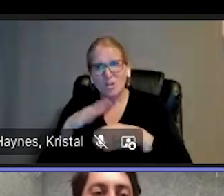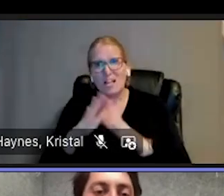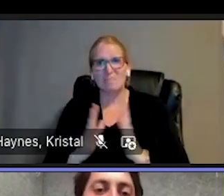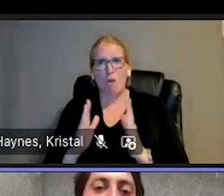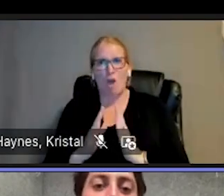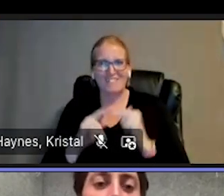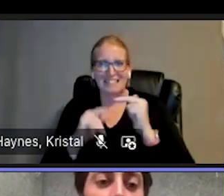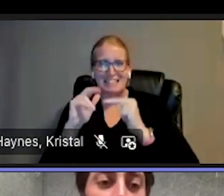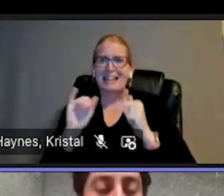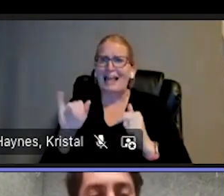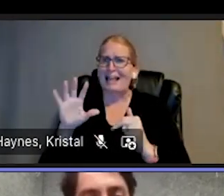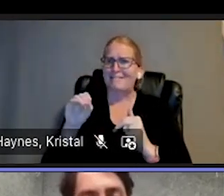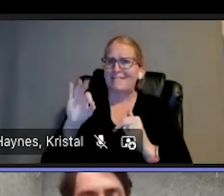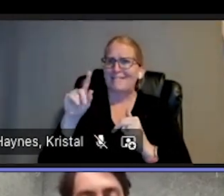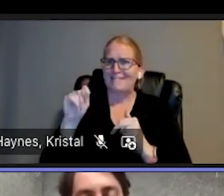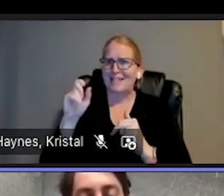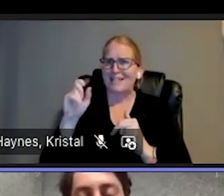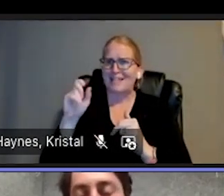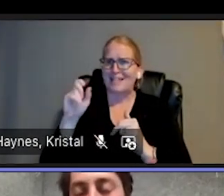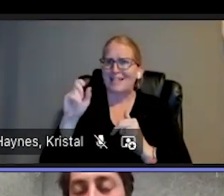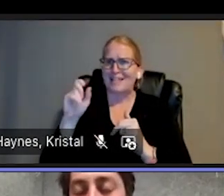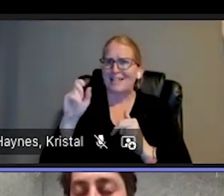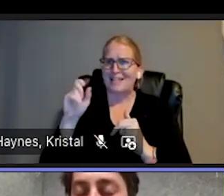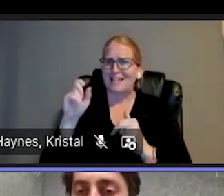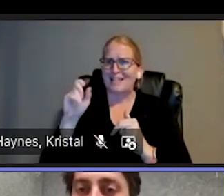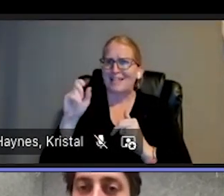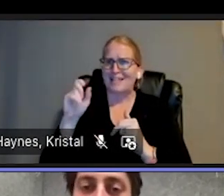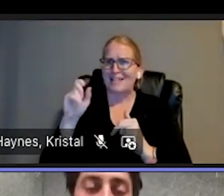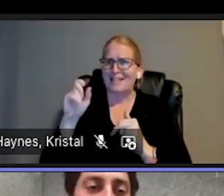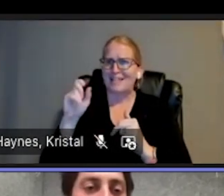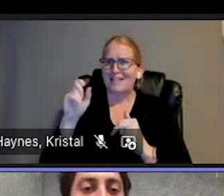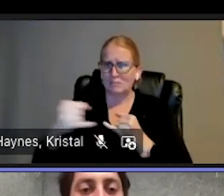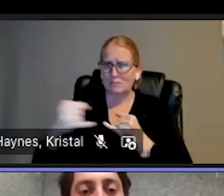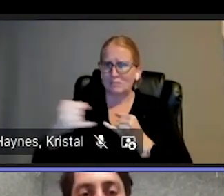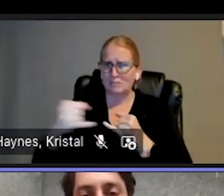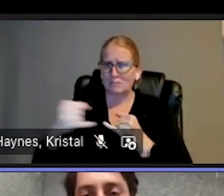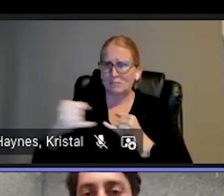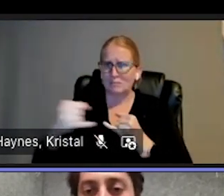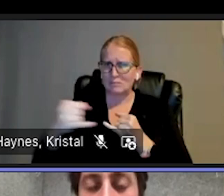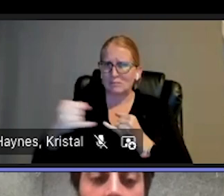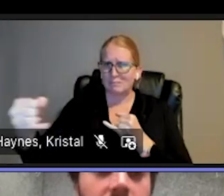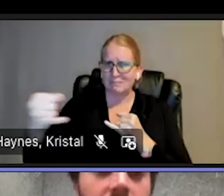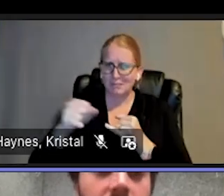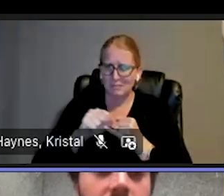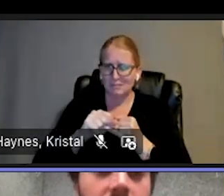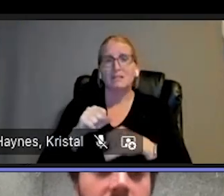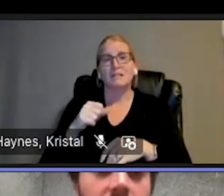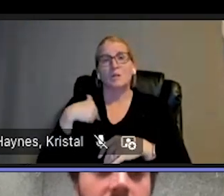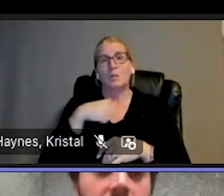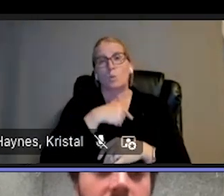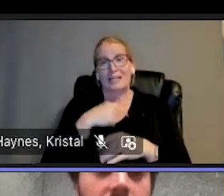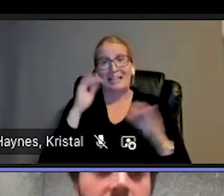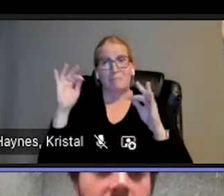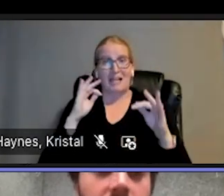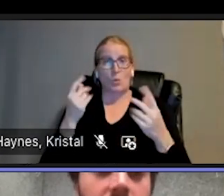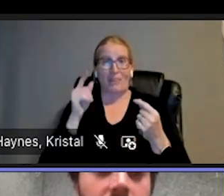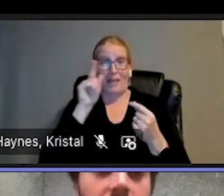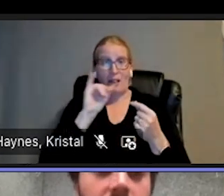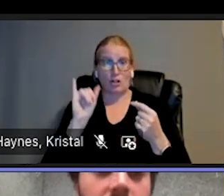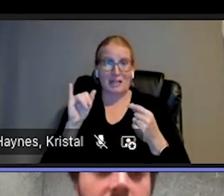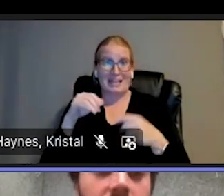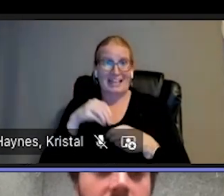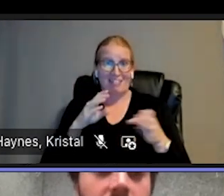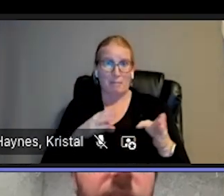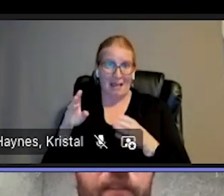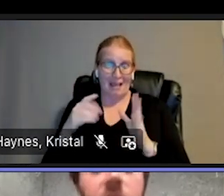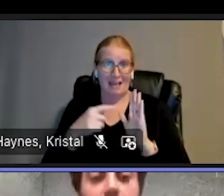deployments. And we detail what that could look like in the plan with quite a few pages,